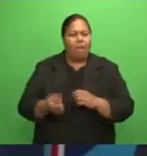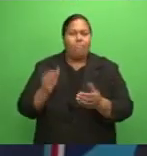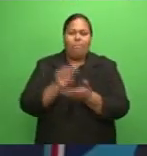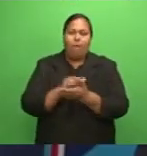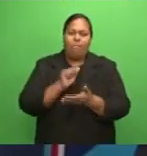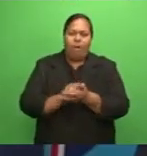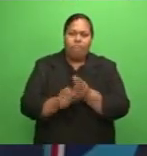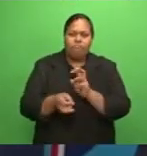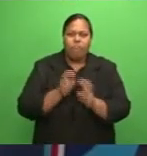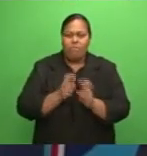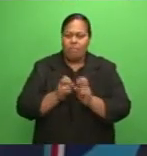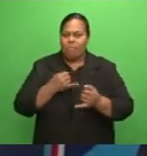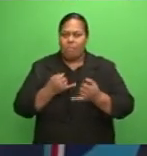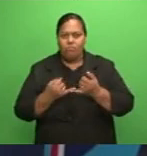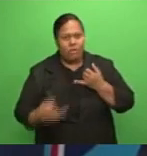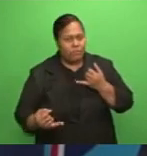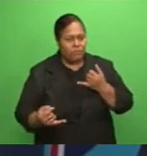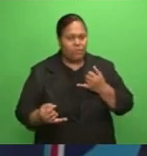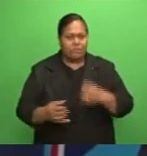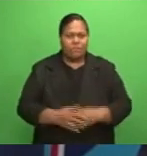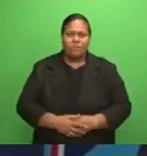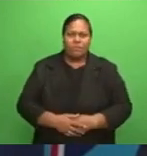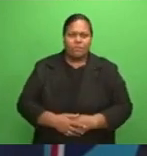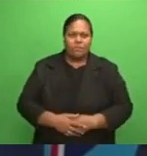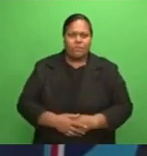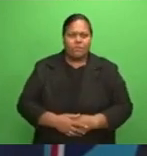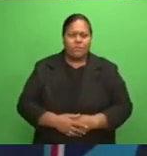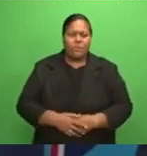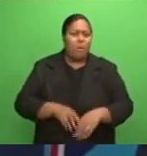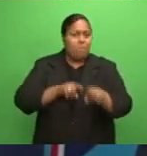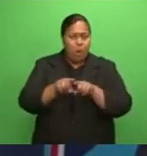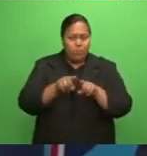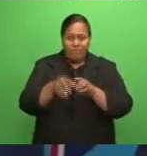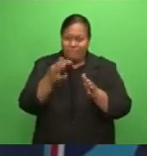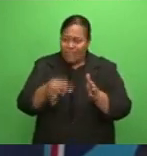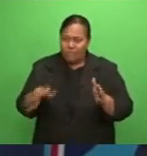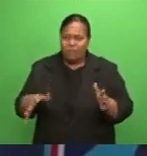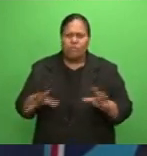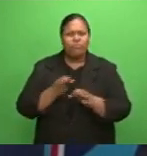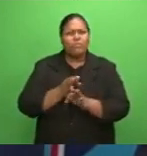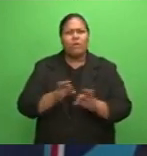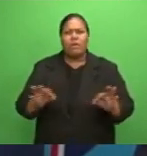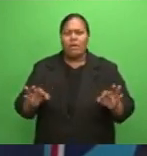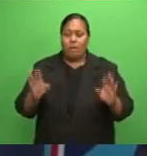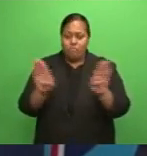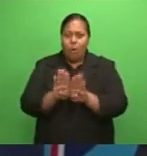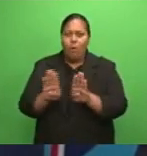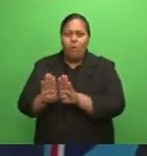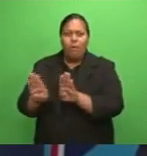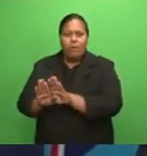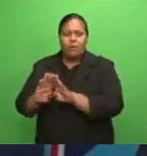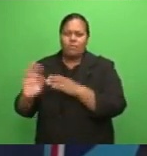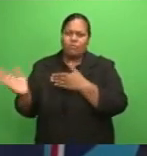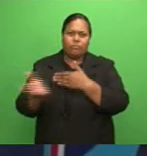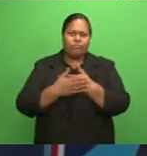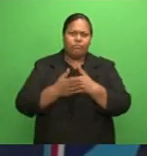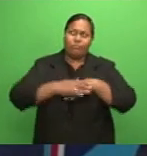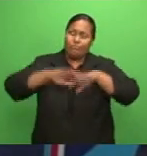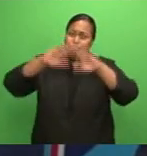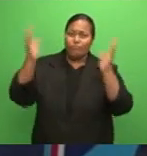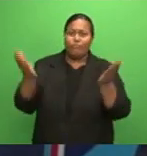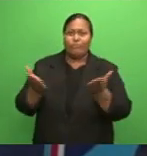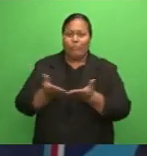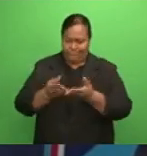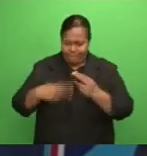The floors of many factories are still quiet. With borders shut around the world, Fijian tourism has come to a